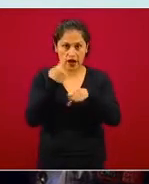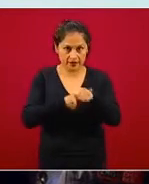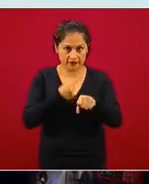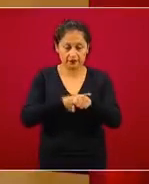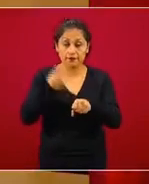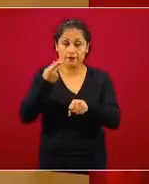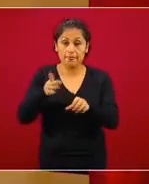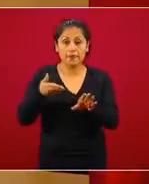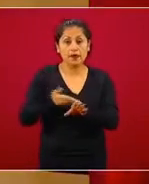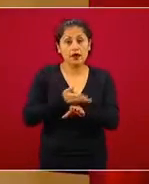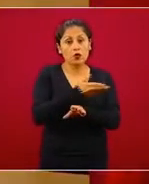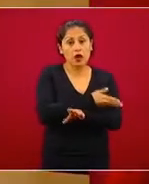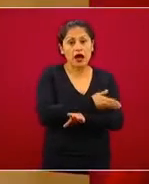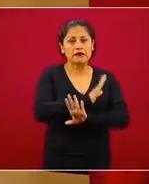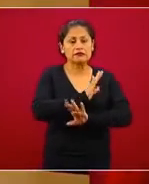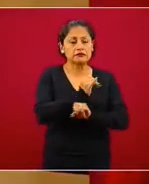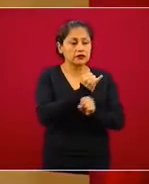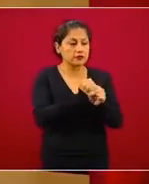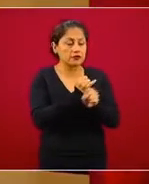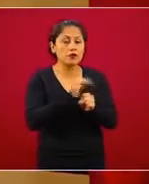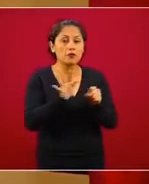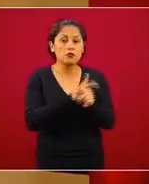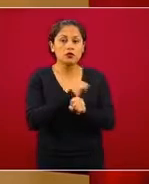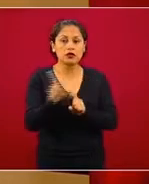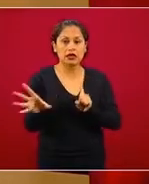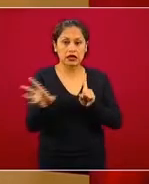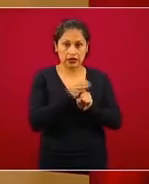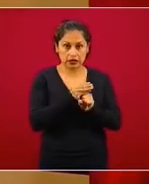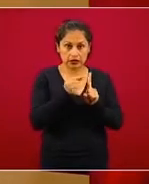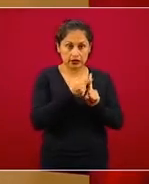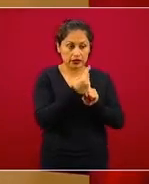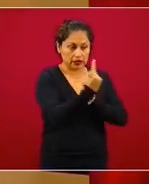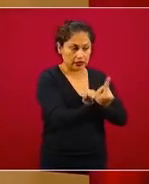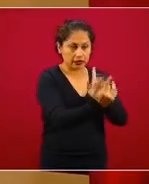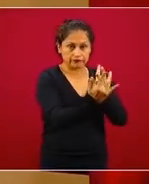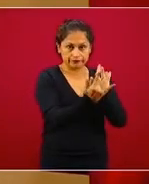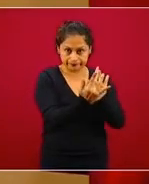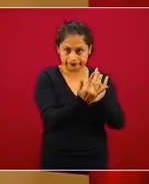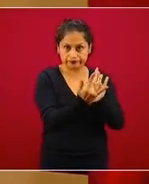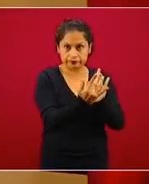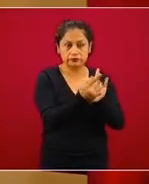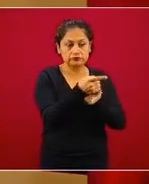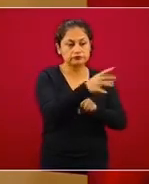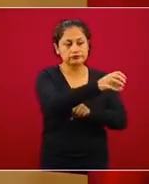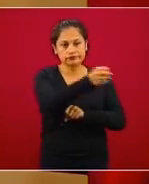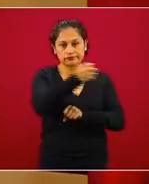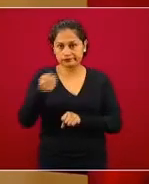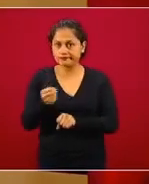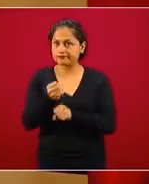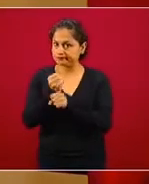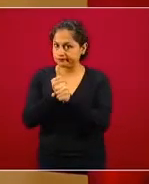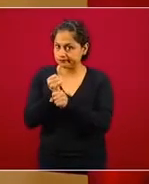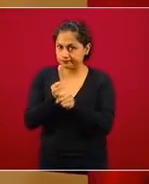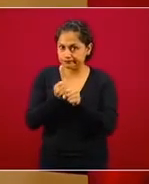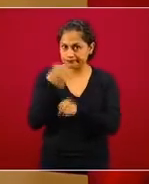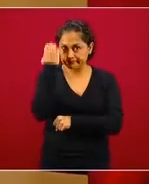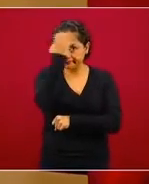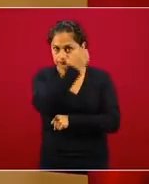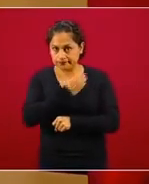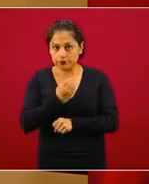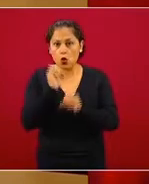risk, and it's a high risk profession being a healthcare worker. We have